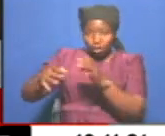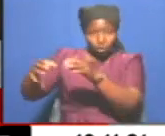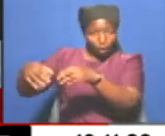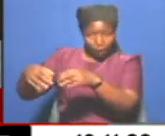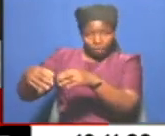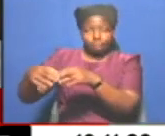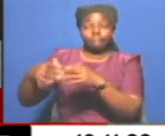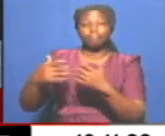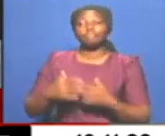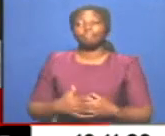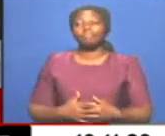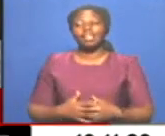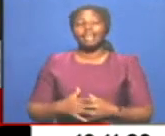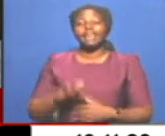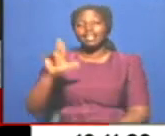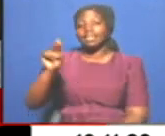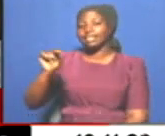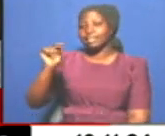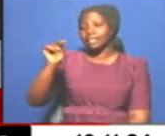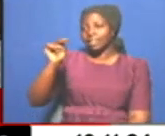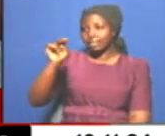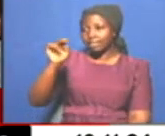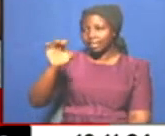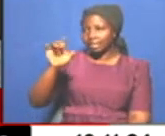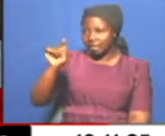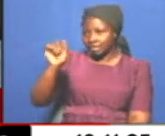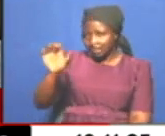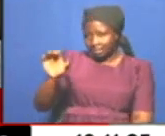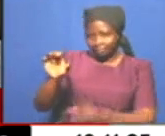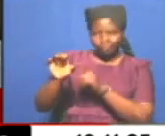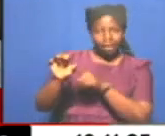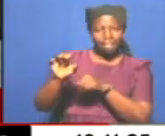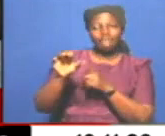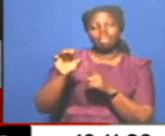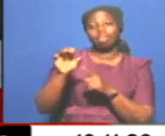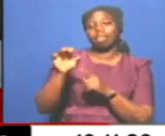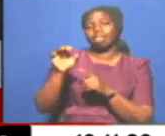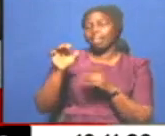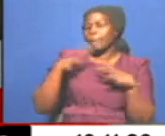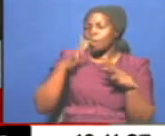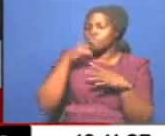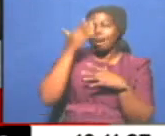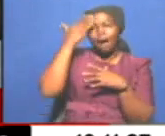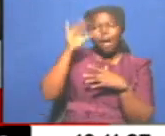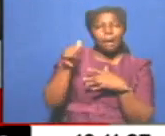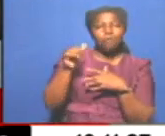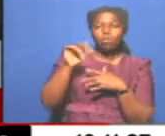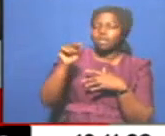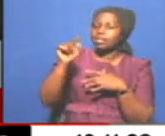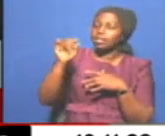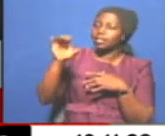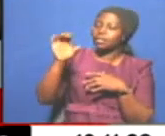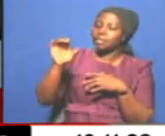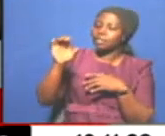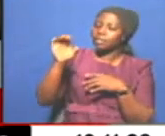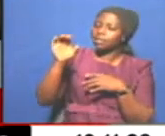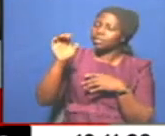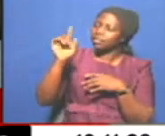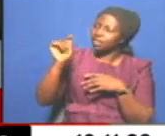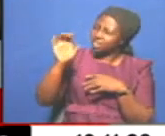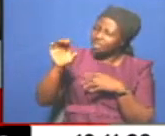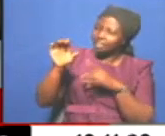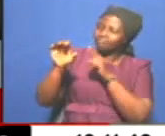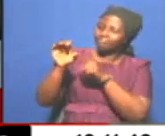the NCTC, as those who will not know what NCTC does, mm-hmm. NCTC